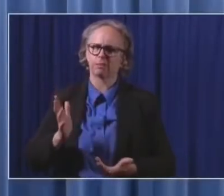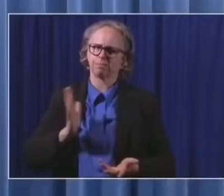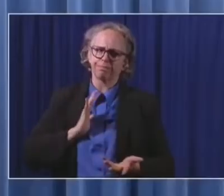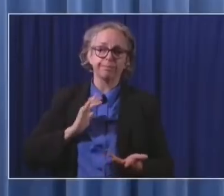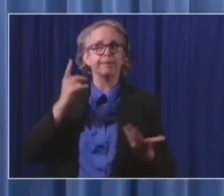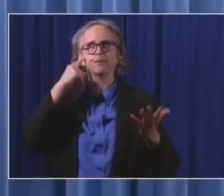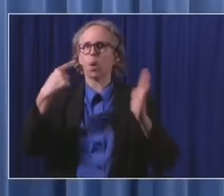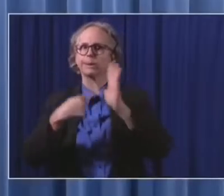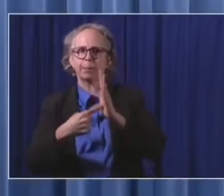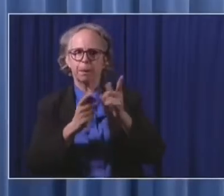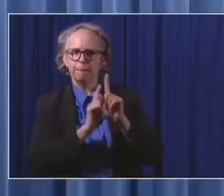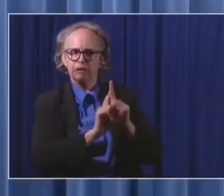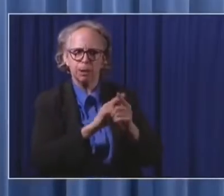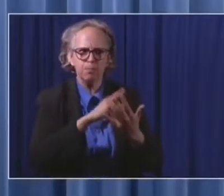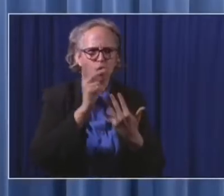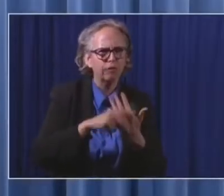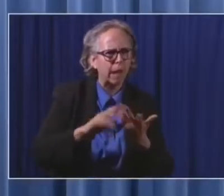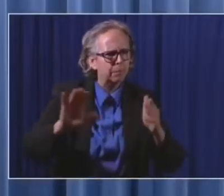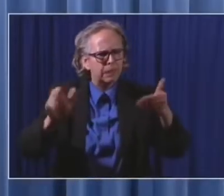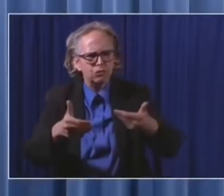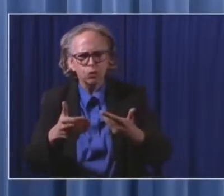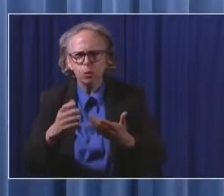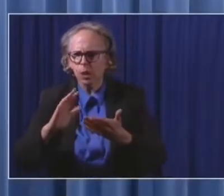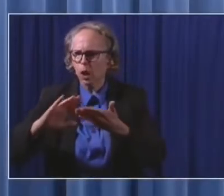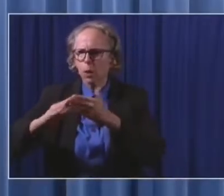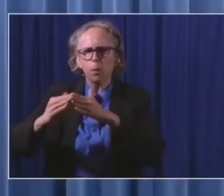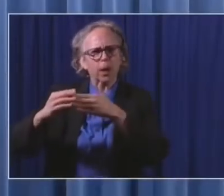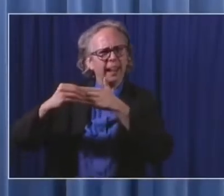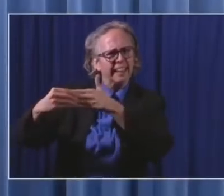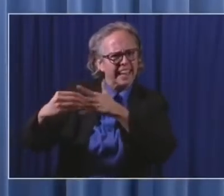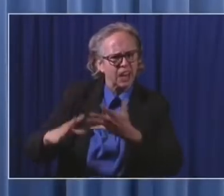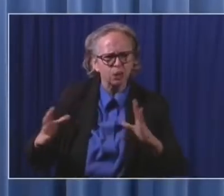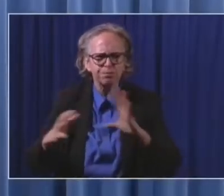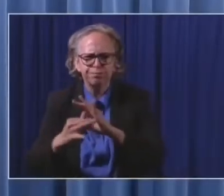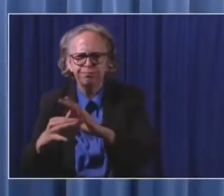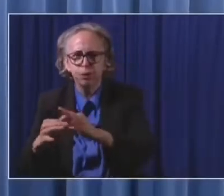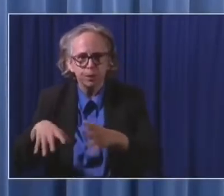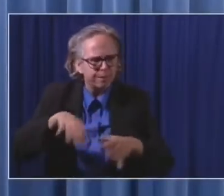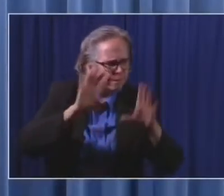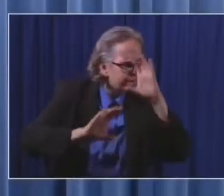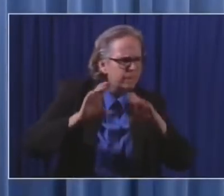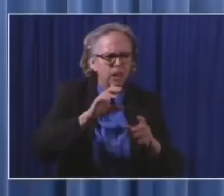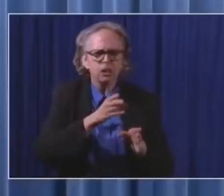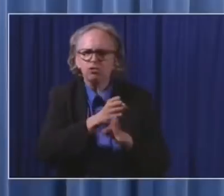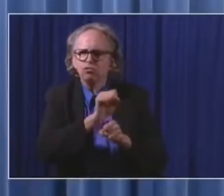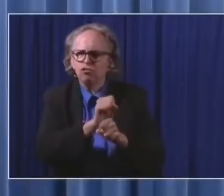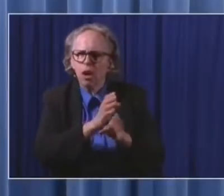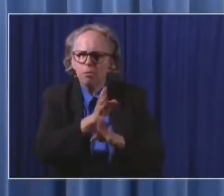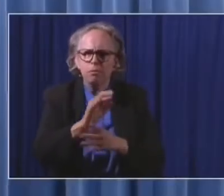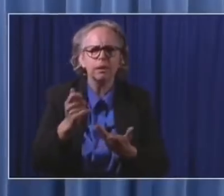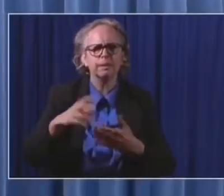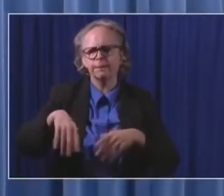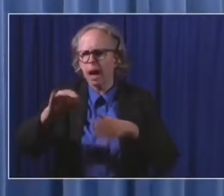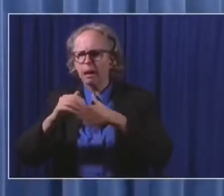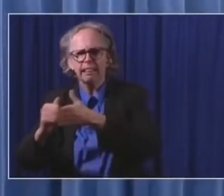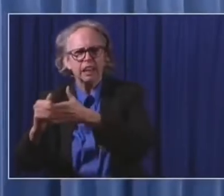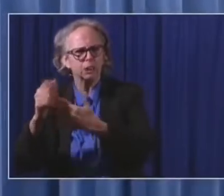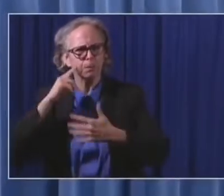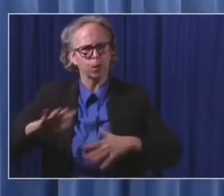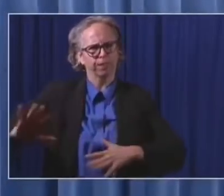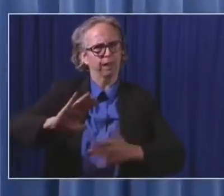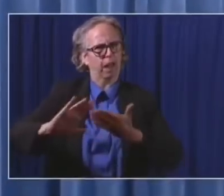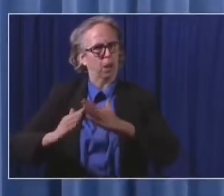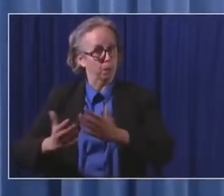rates for African American males. They do this through academic advising, group mentoring, and introducing their members to